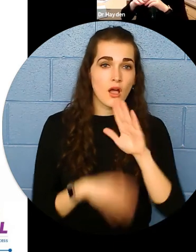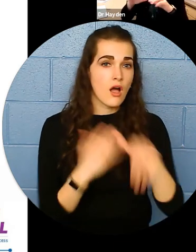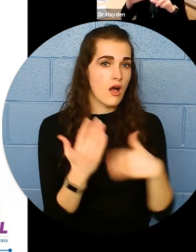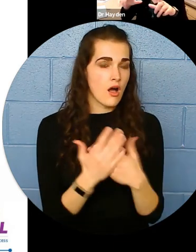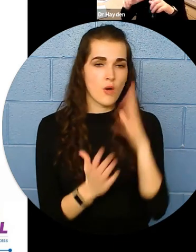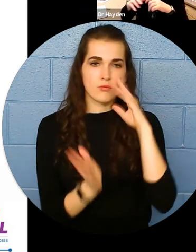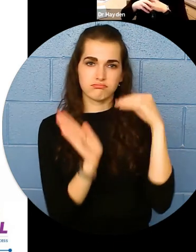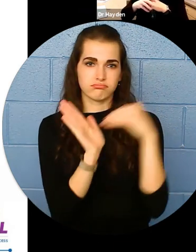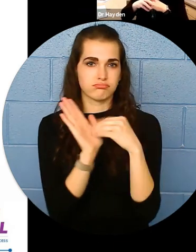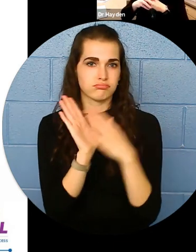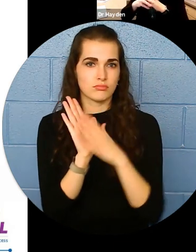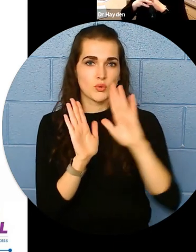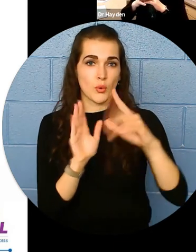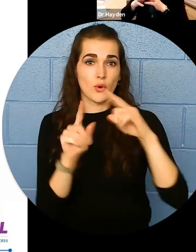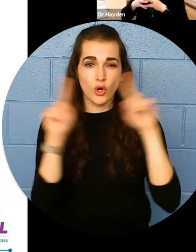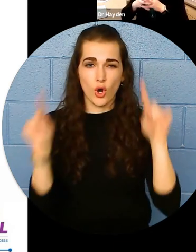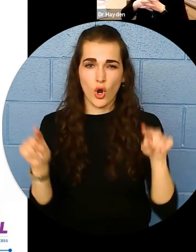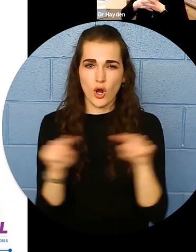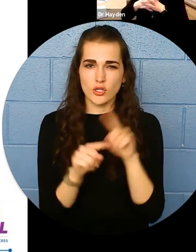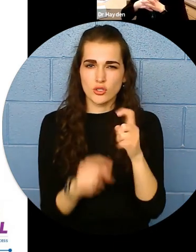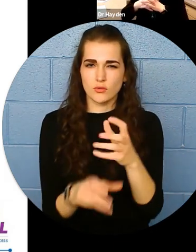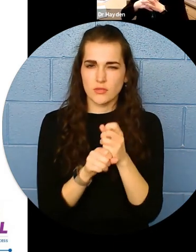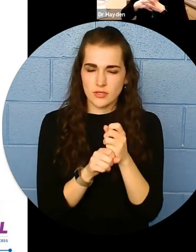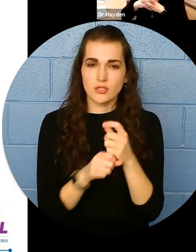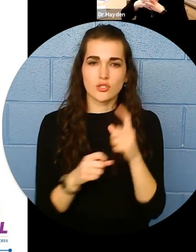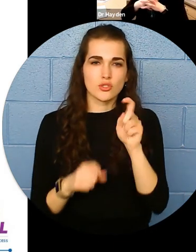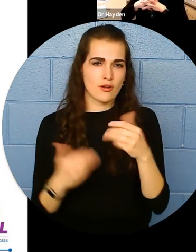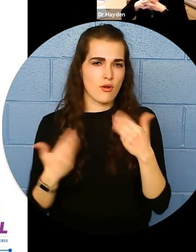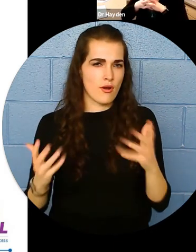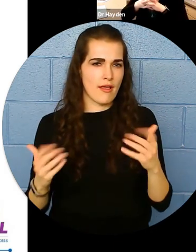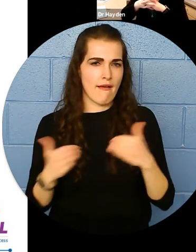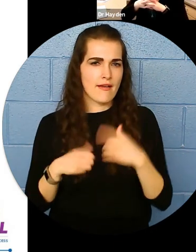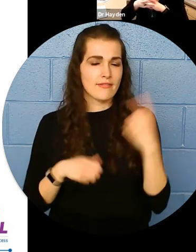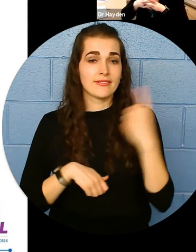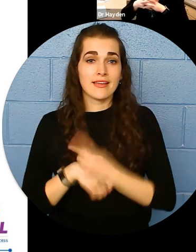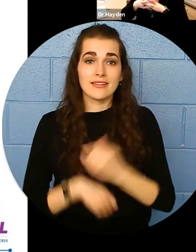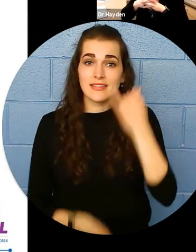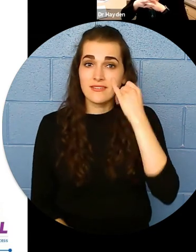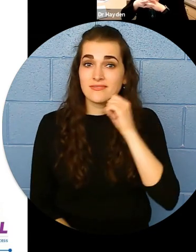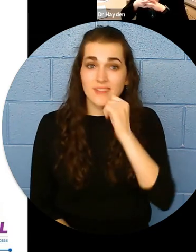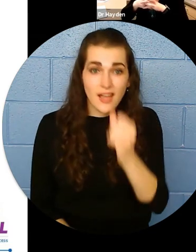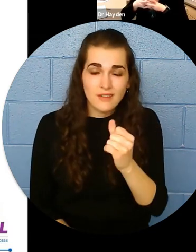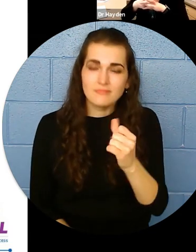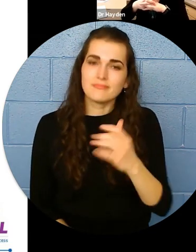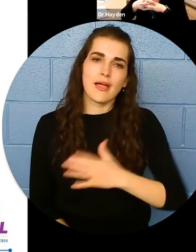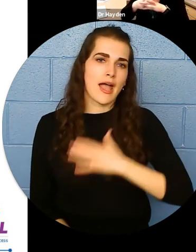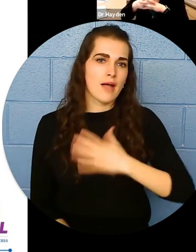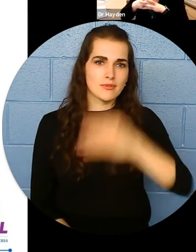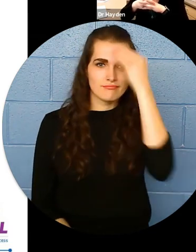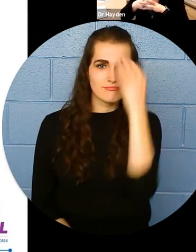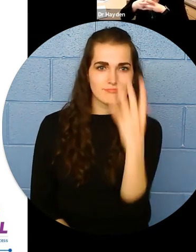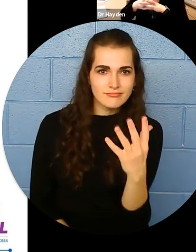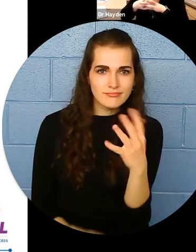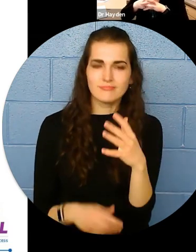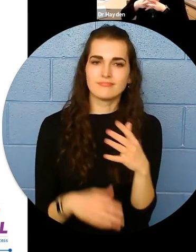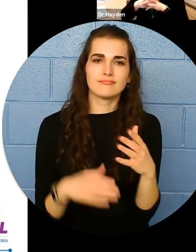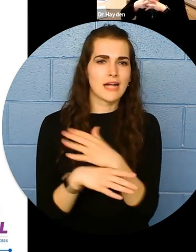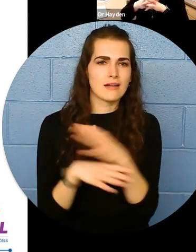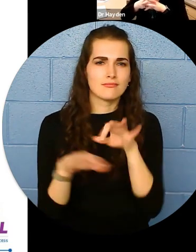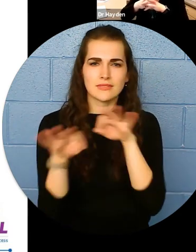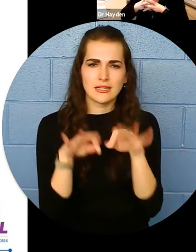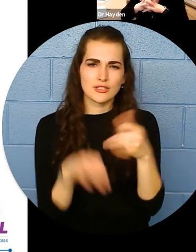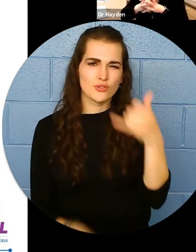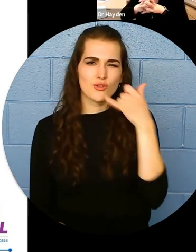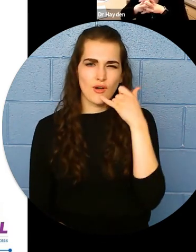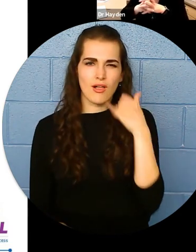on your card that you should have received. You should have the dates already. And if you don't, we'd be more than happy to let you know what those days are. Just